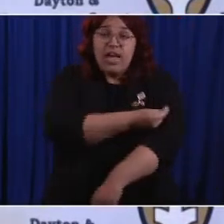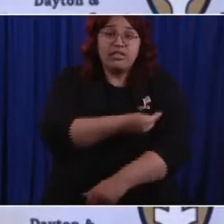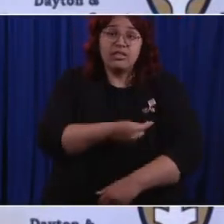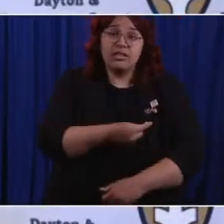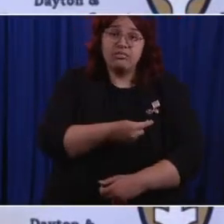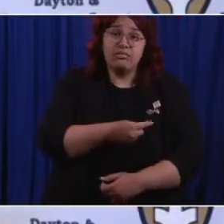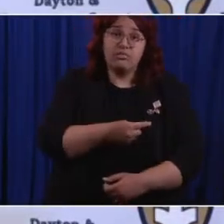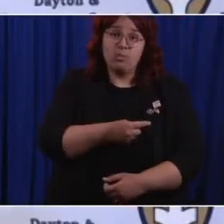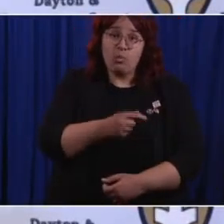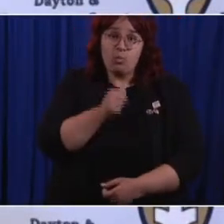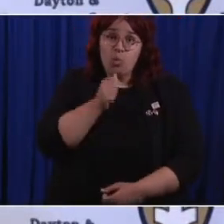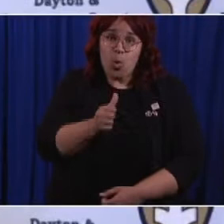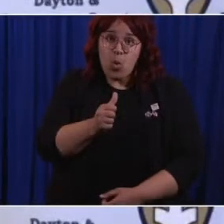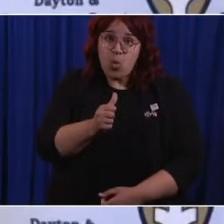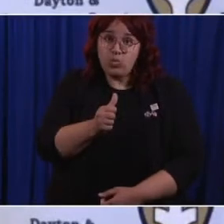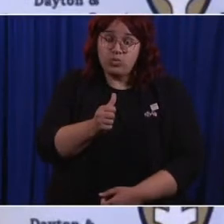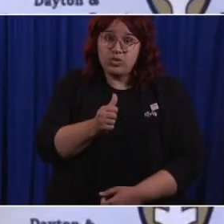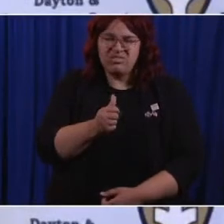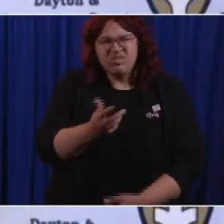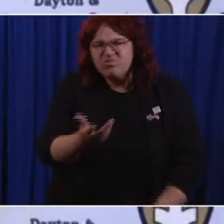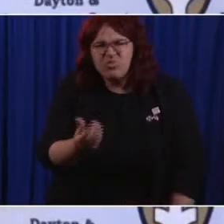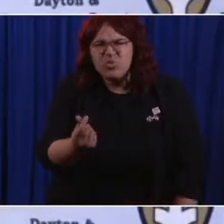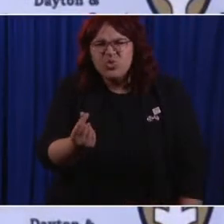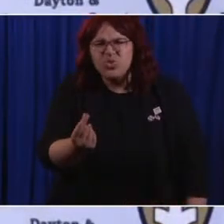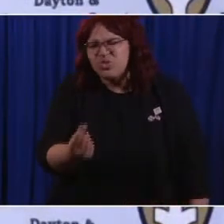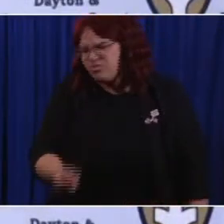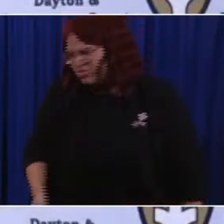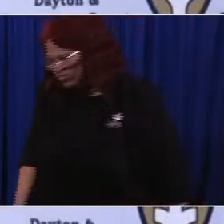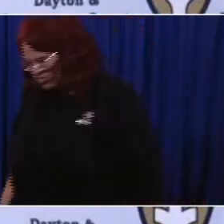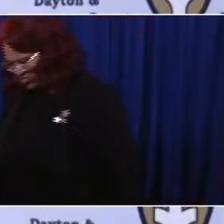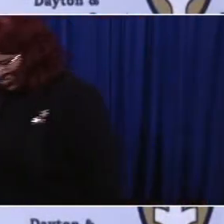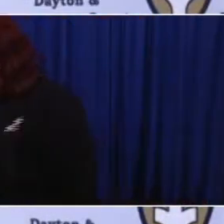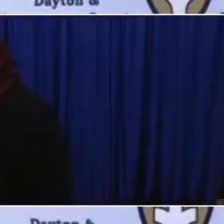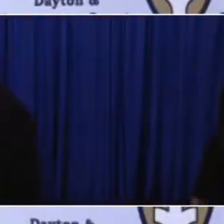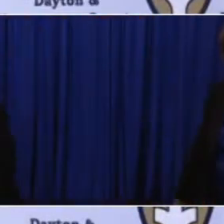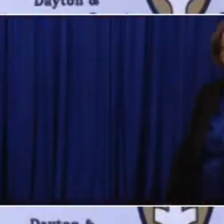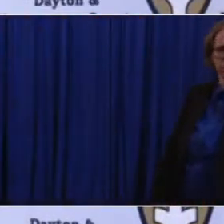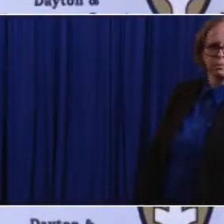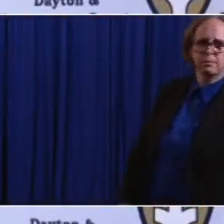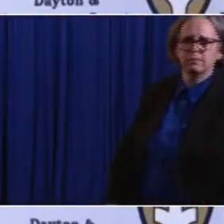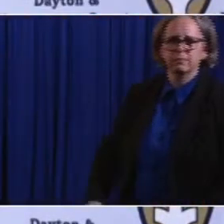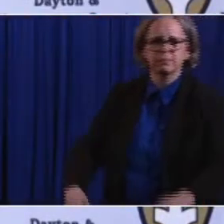Well, Joe, I don't know any state that is requiring people to get this vaccine.